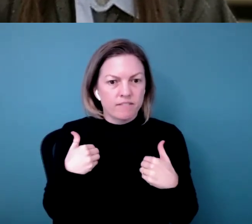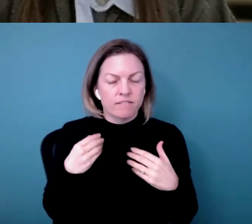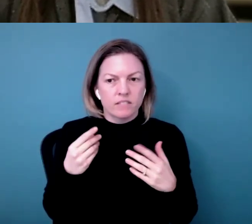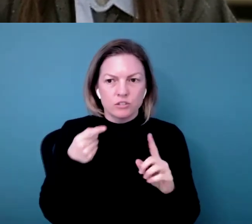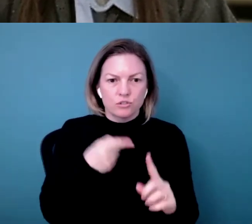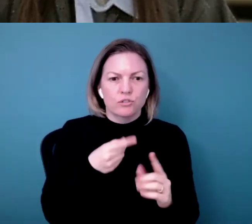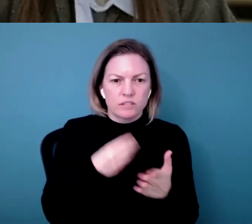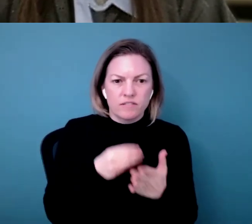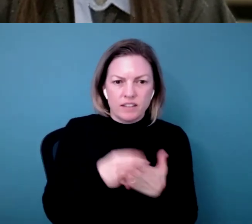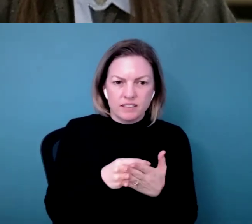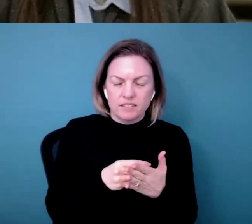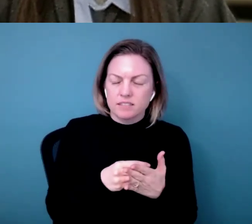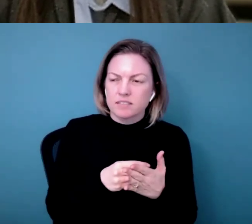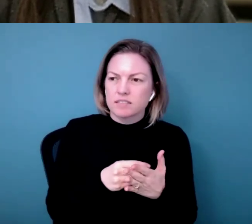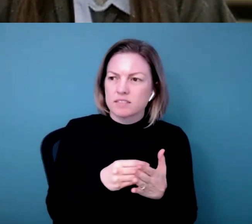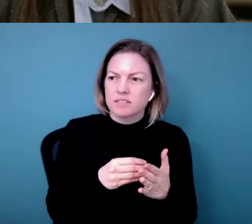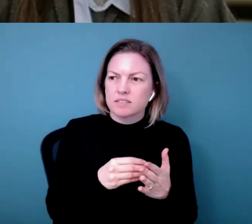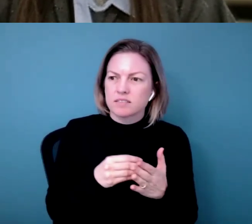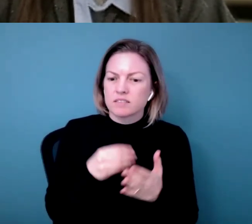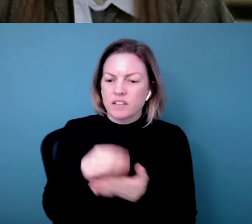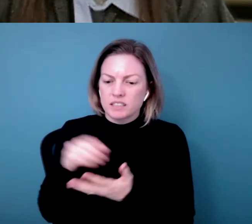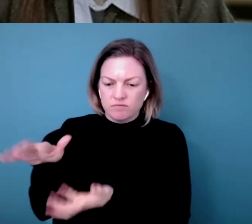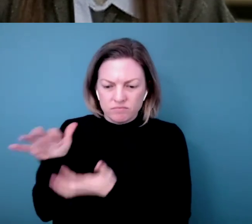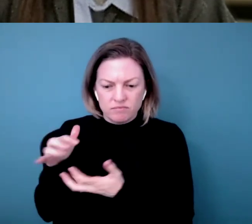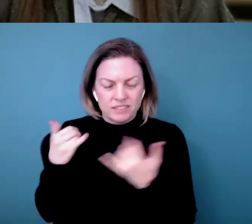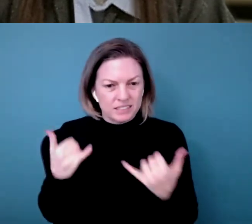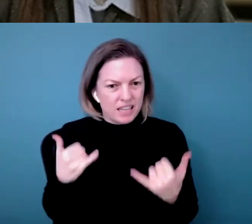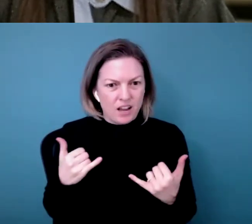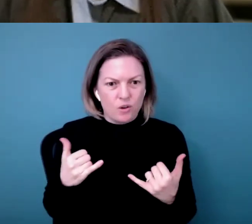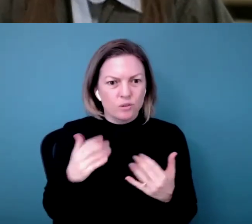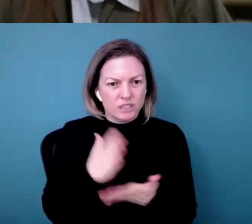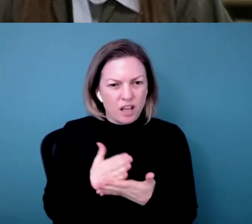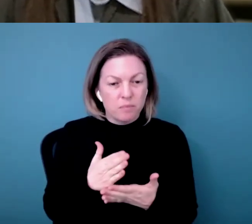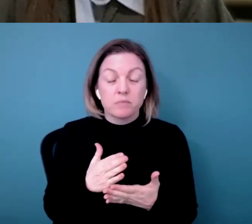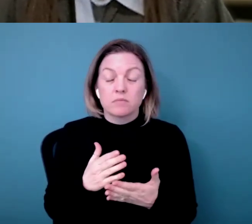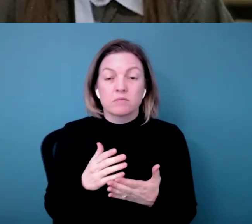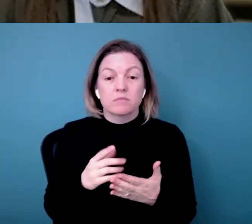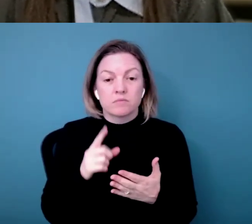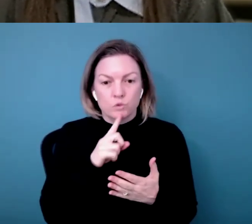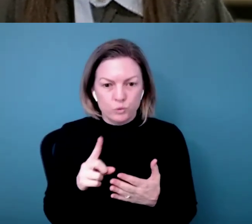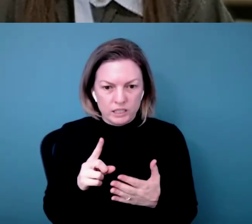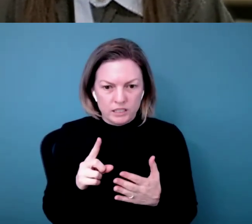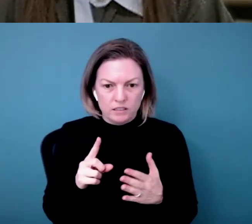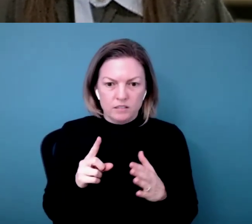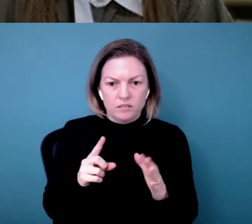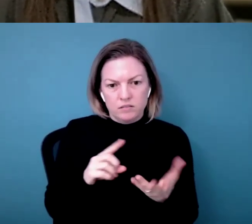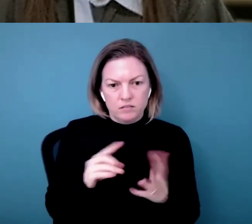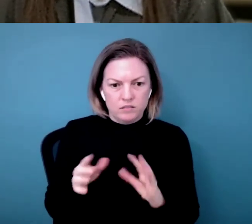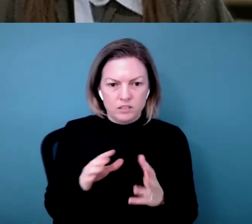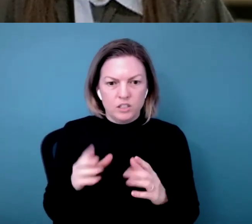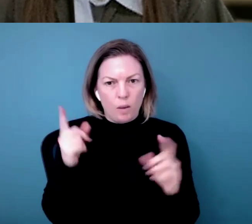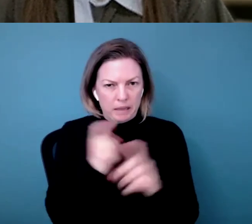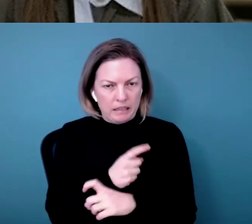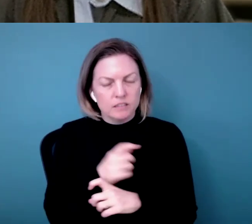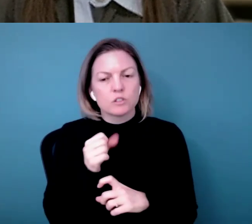stream don't have that funding. It's a very complicated space. And I think bottom line, we want to make sure that as the dust